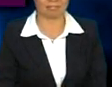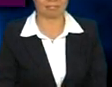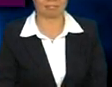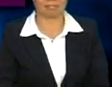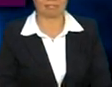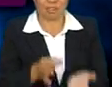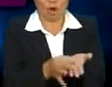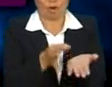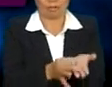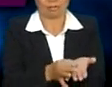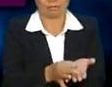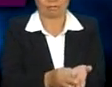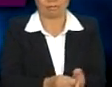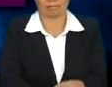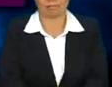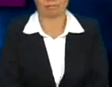A coin.